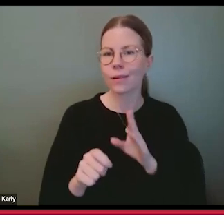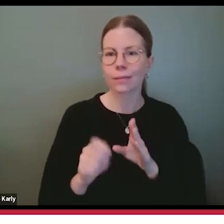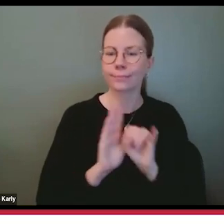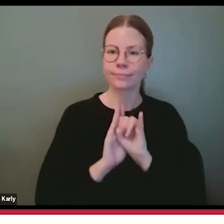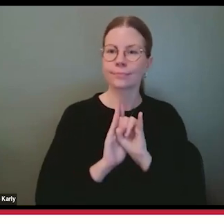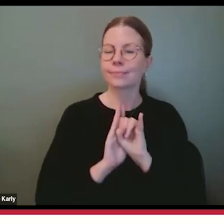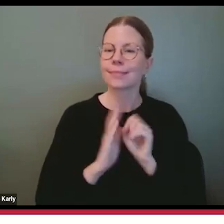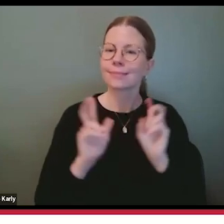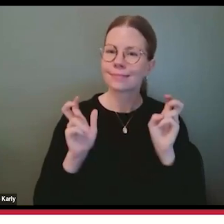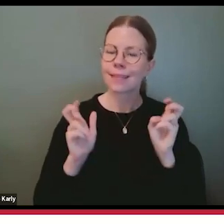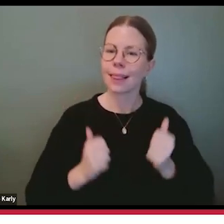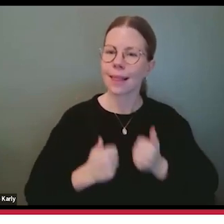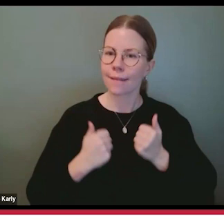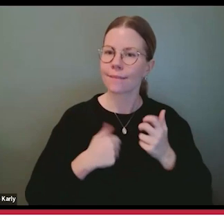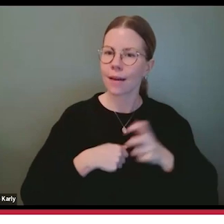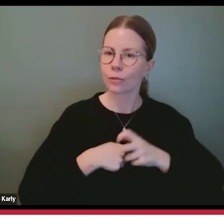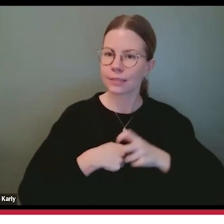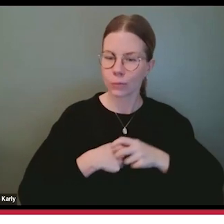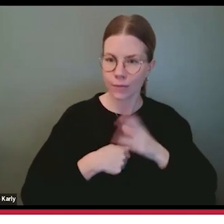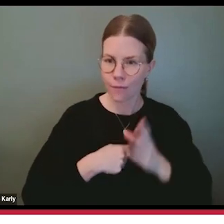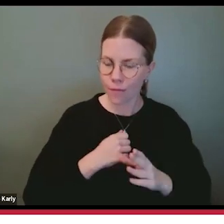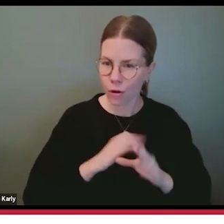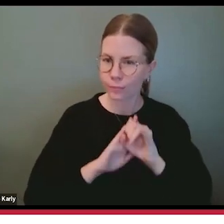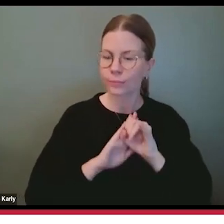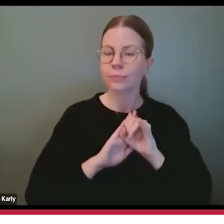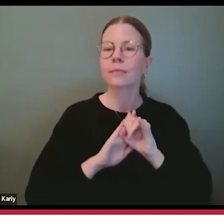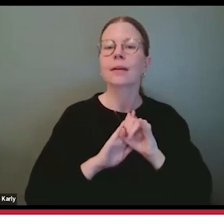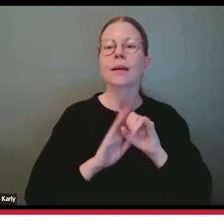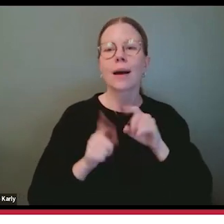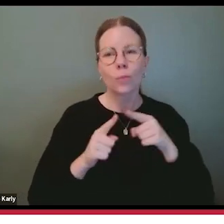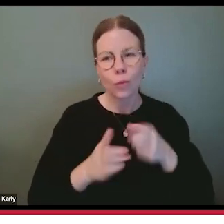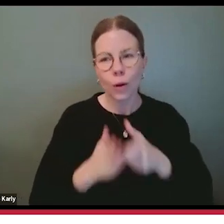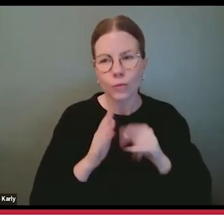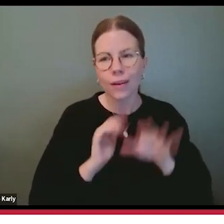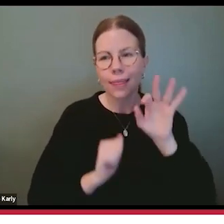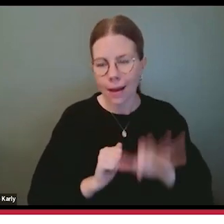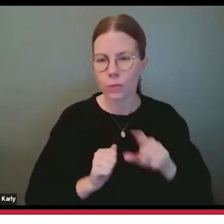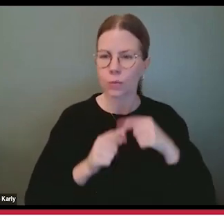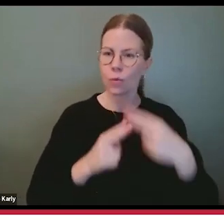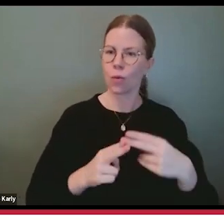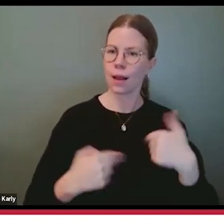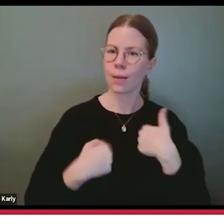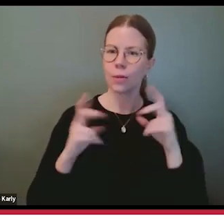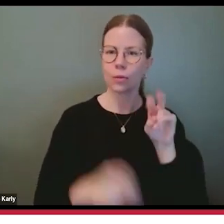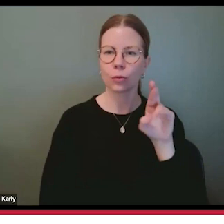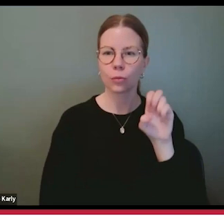considered the reservoir, as opposed to just an incidental host. And